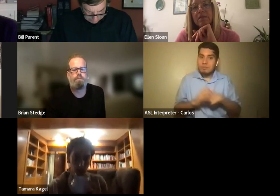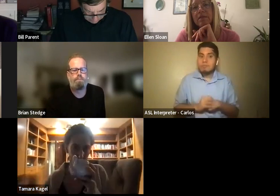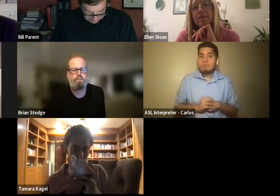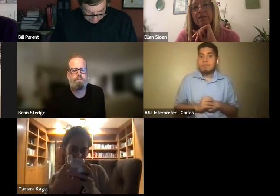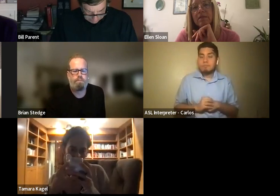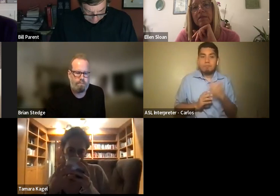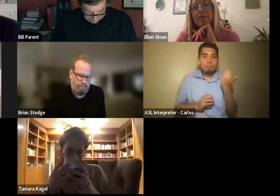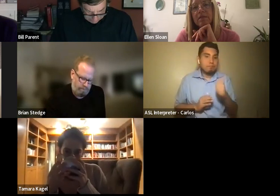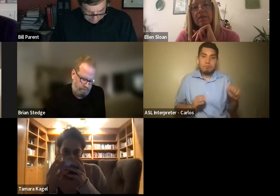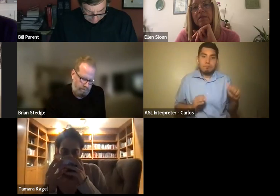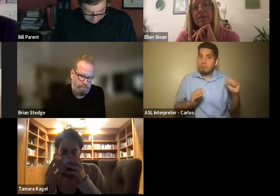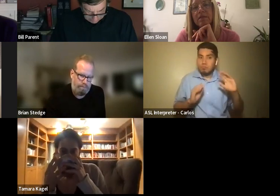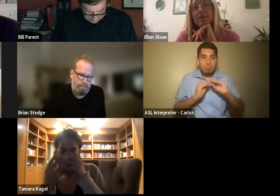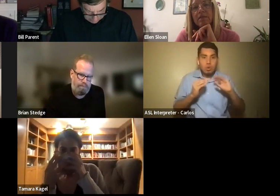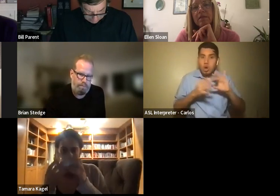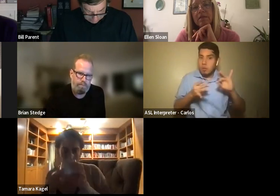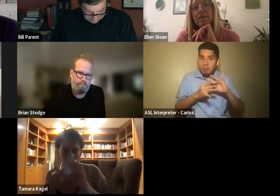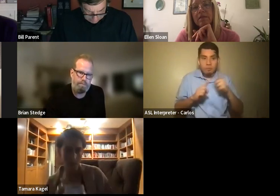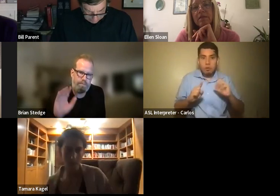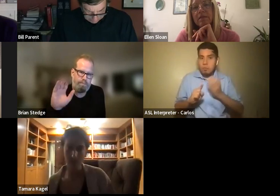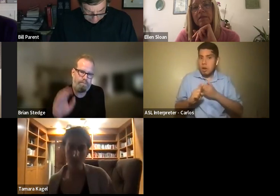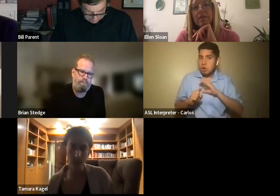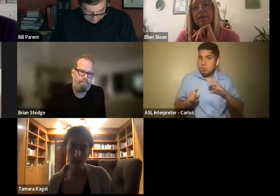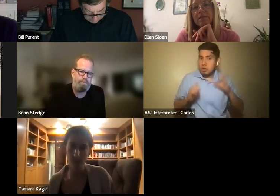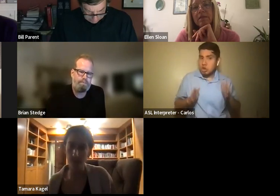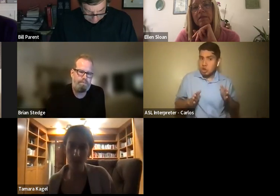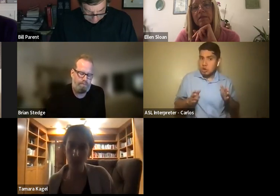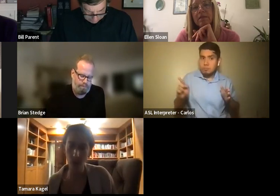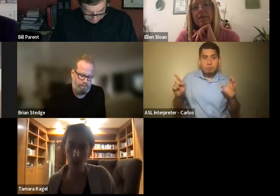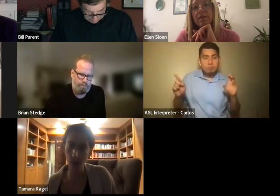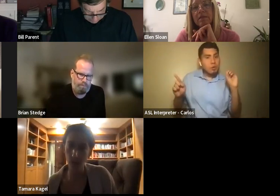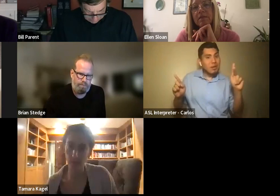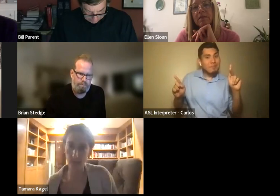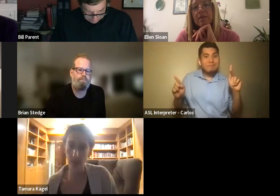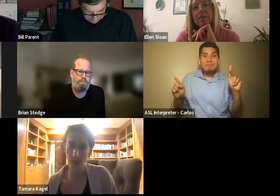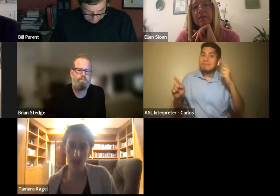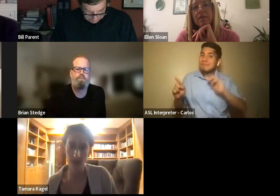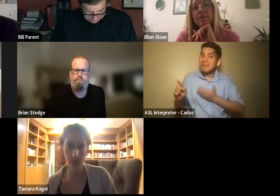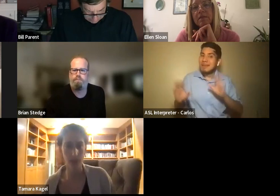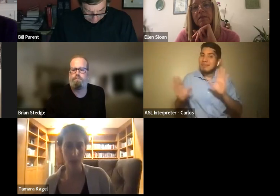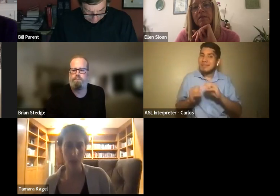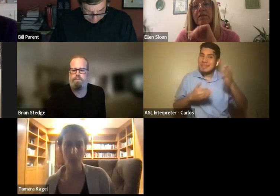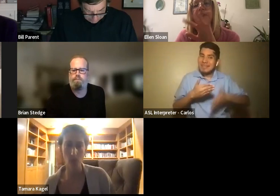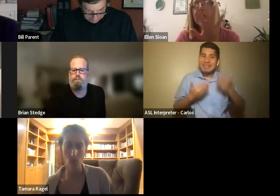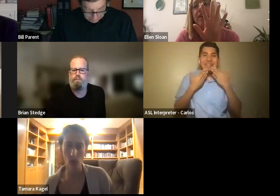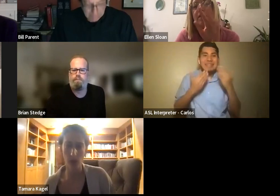Any other further comments by any commissioners? Okay, then our meeting is adjourned. Thank you all so much.